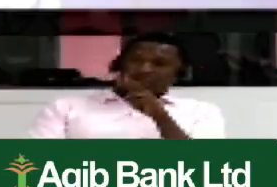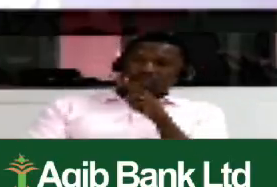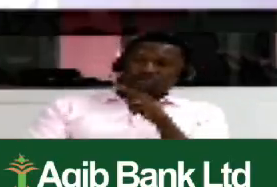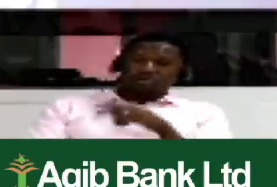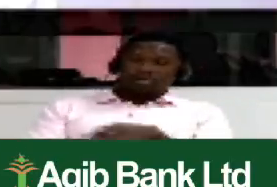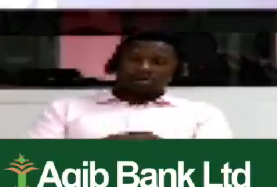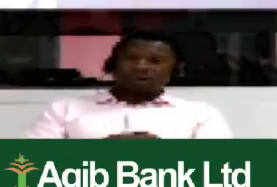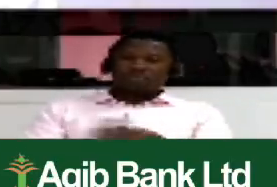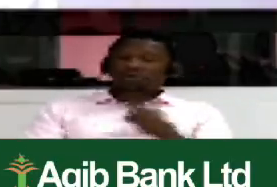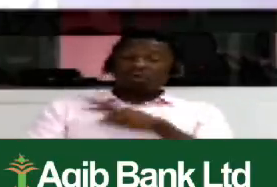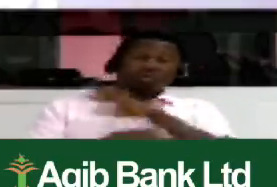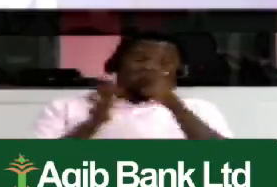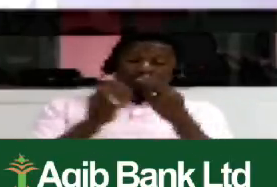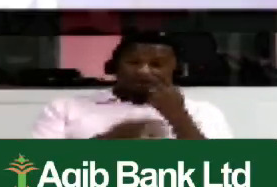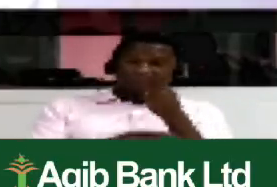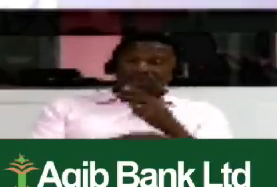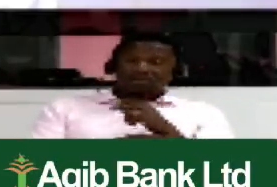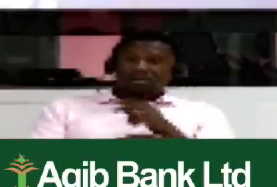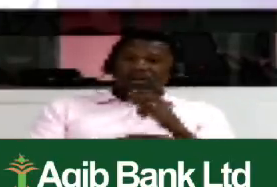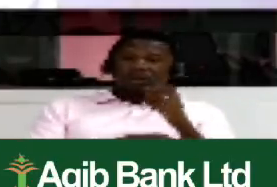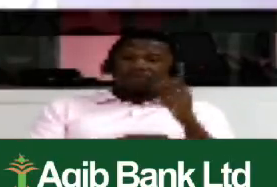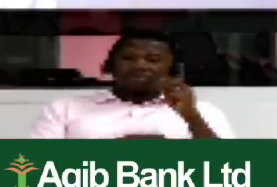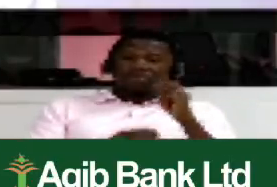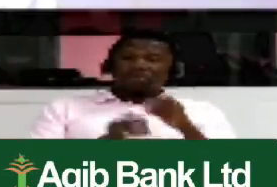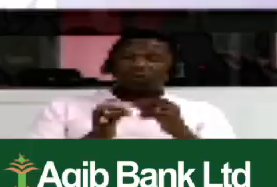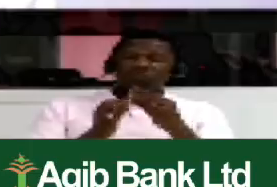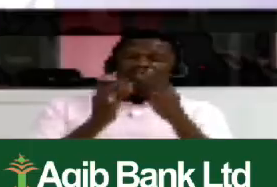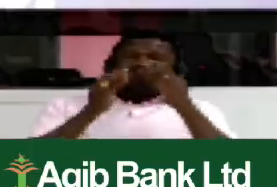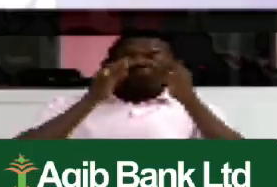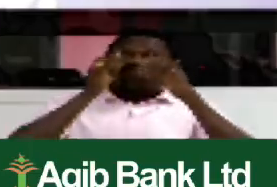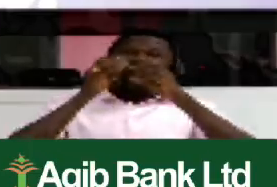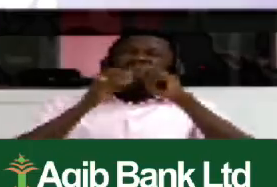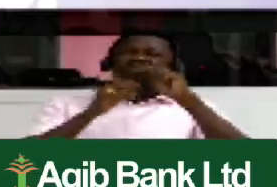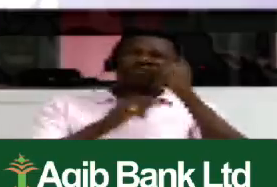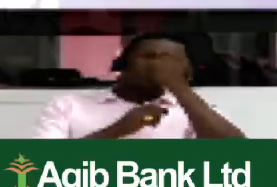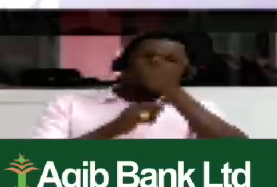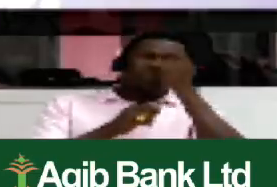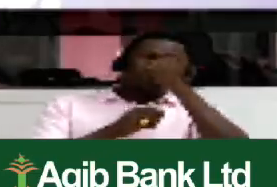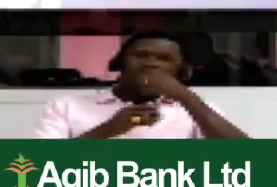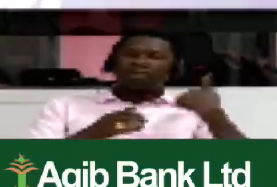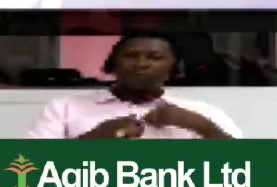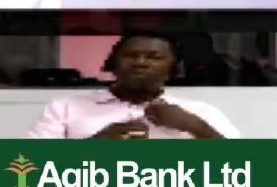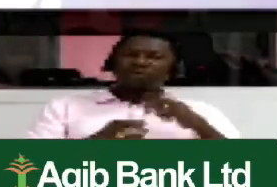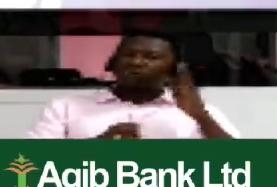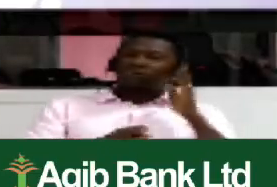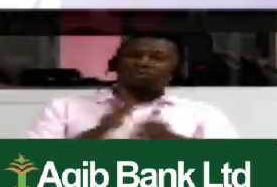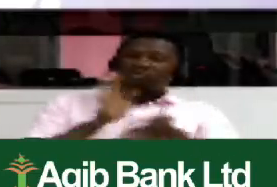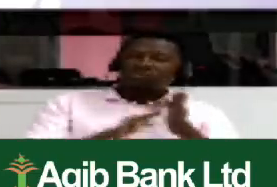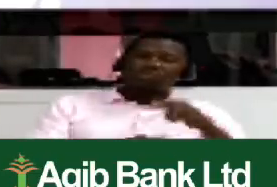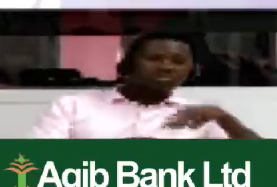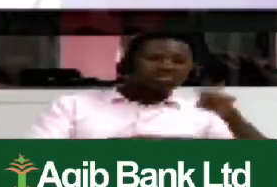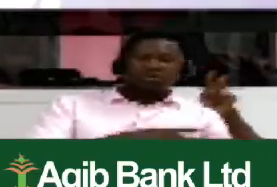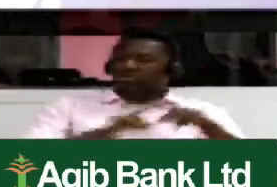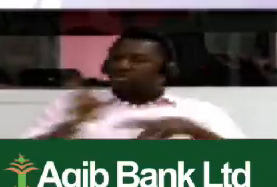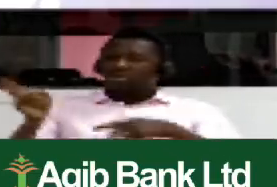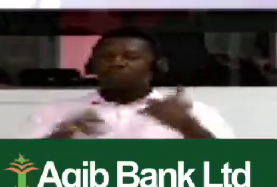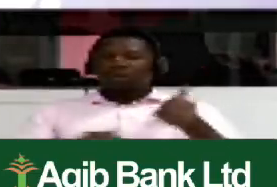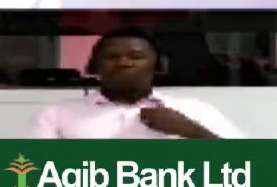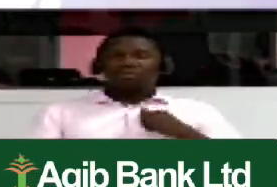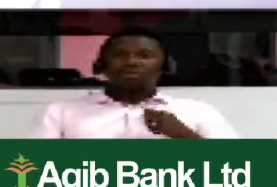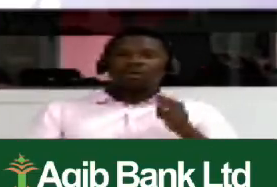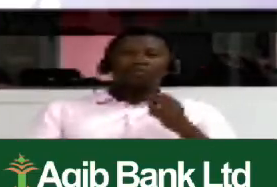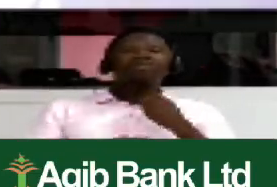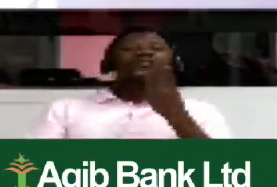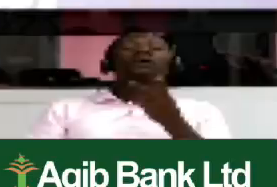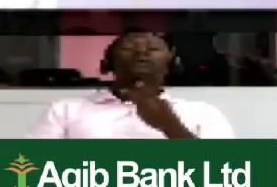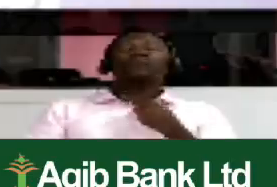thick smoke, heavy smoke in the cloud. People running helter-skelter. People are shouting there